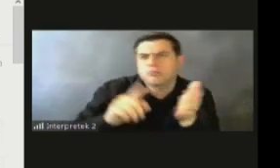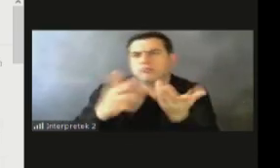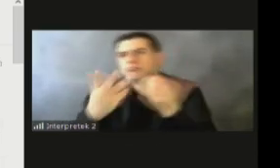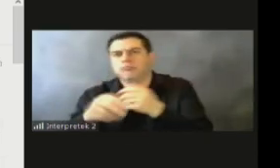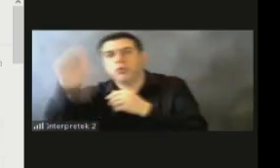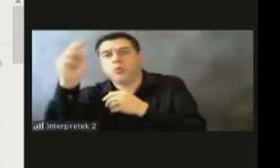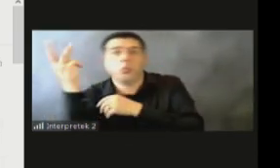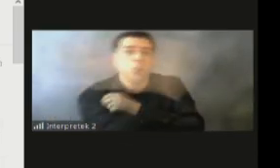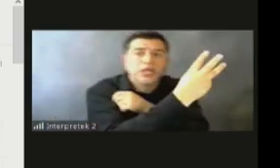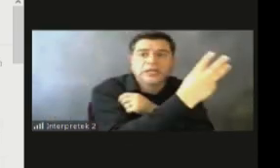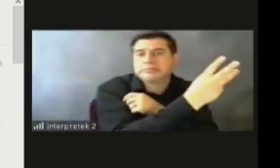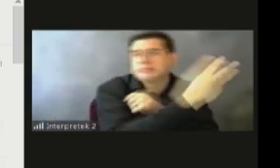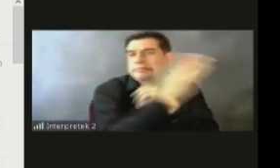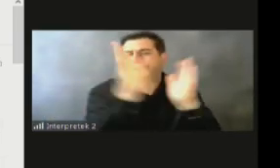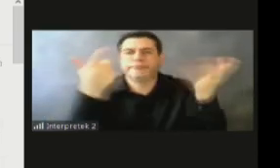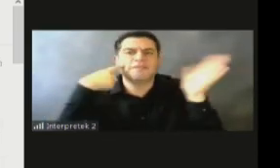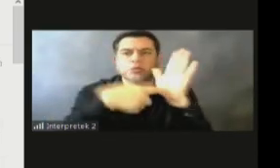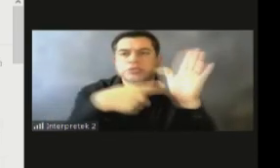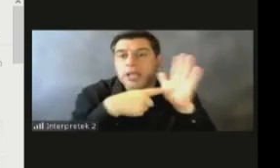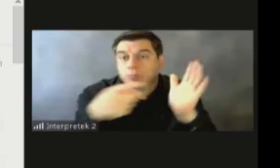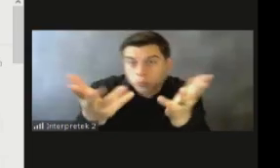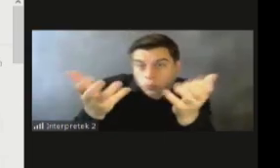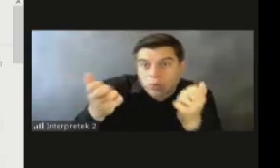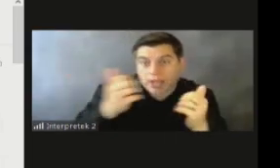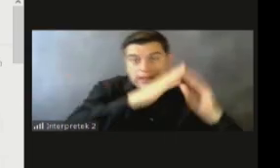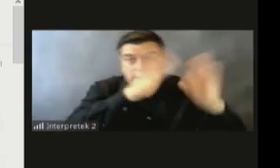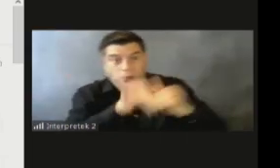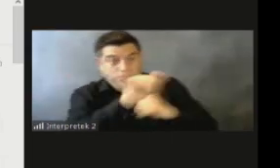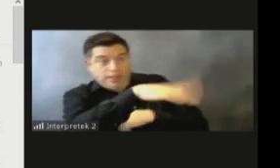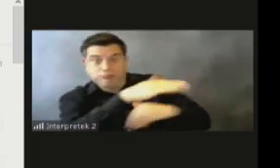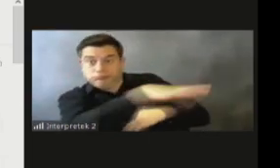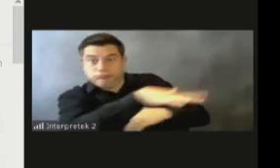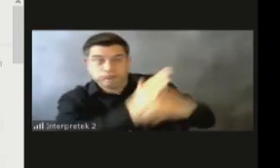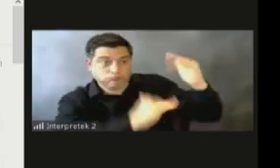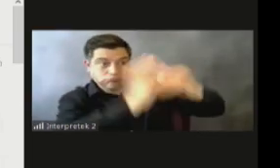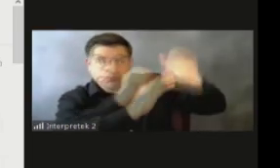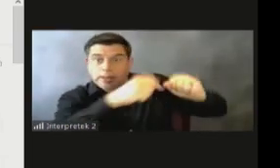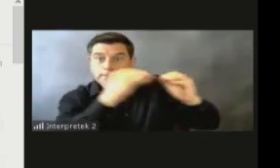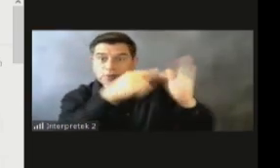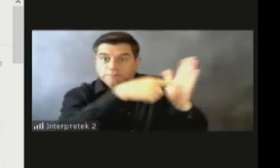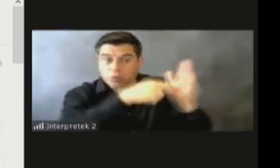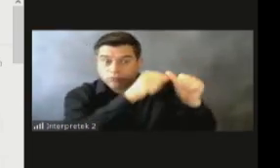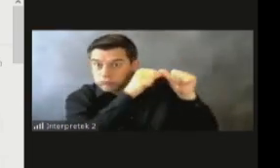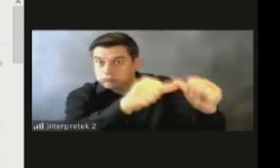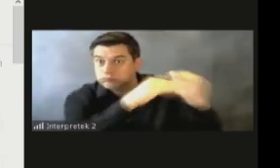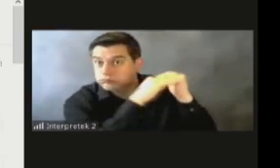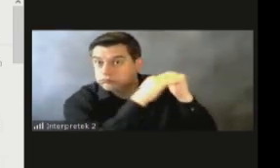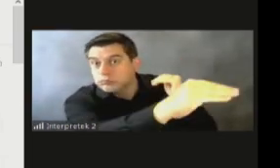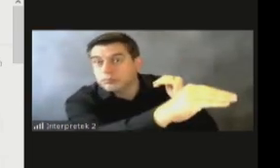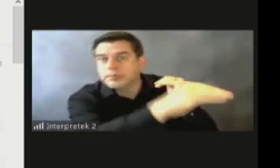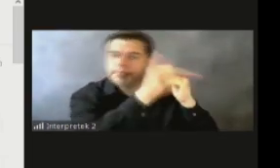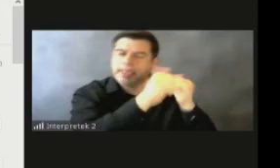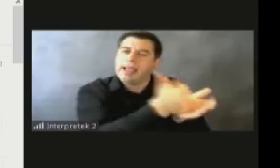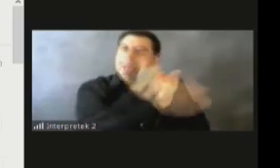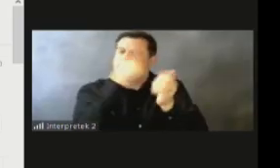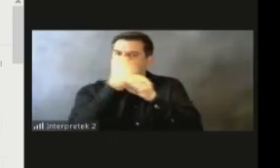to get affordability and keep it there, look at areas where it makes sense to preserve affordability, as well as those areas that are growing in